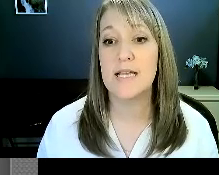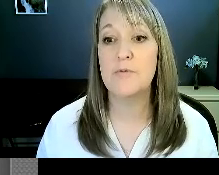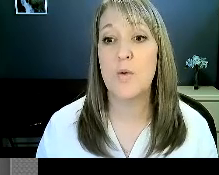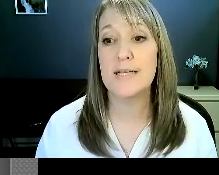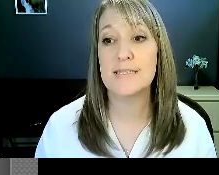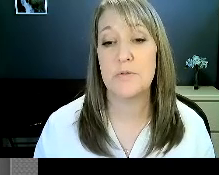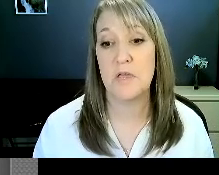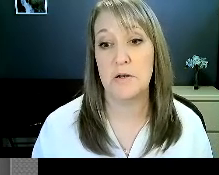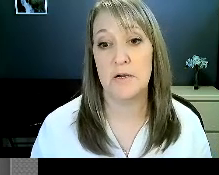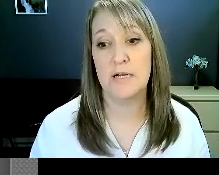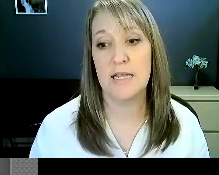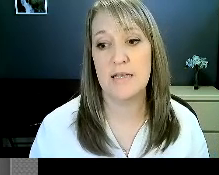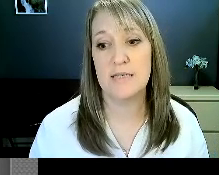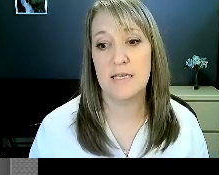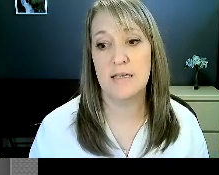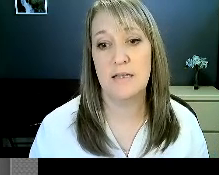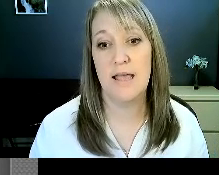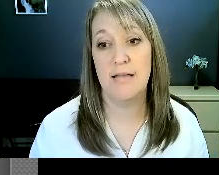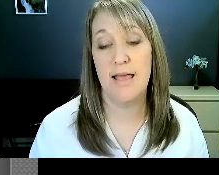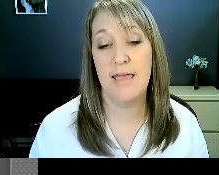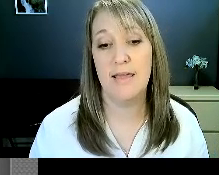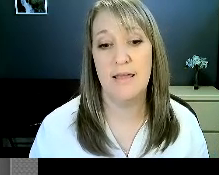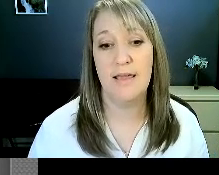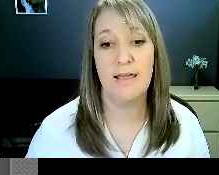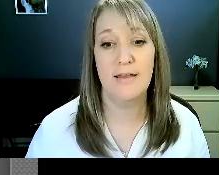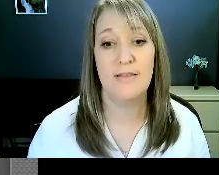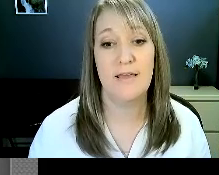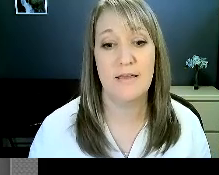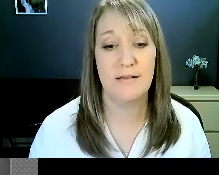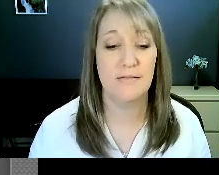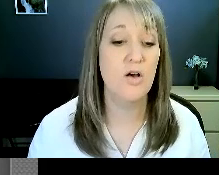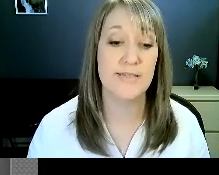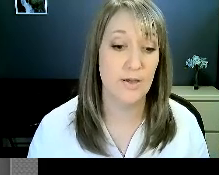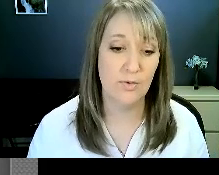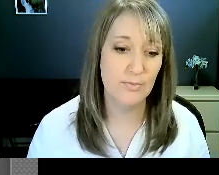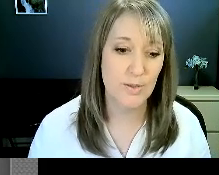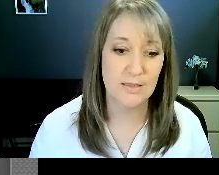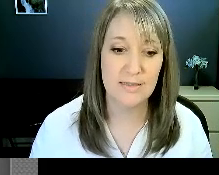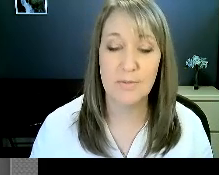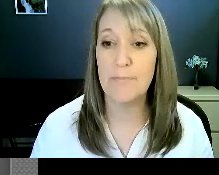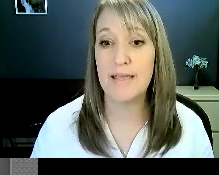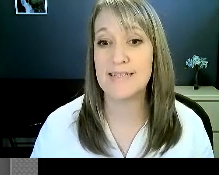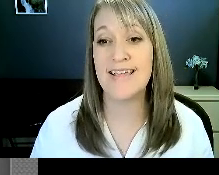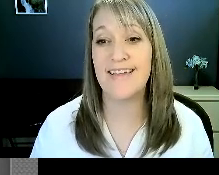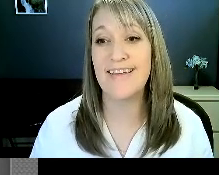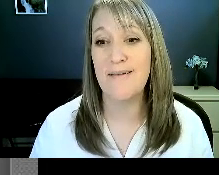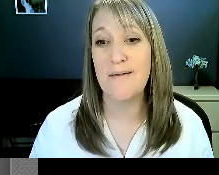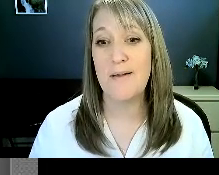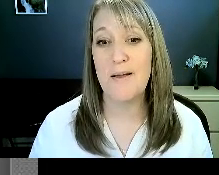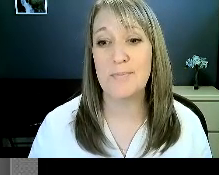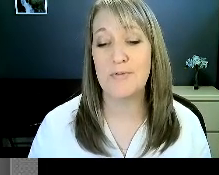then Deaf West Theater is in LA, and they also put on some